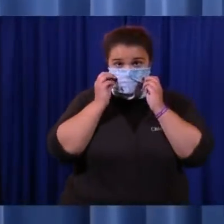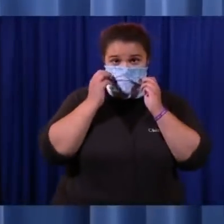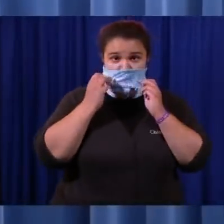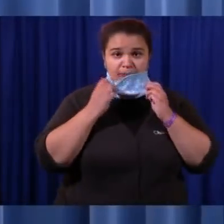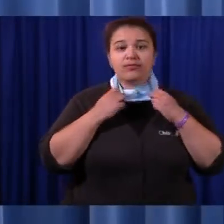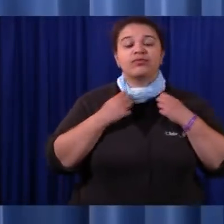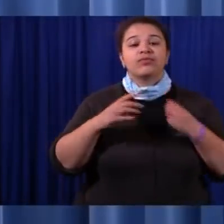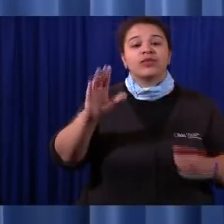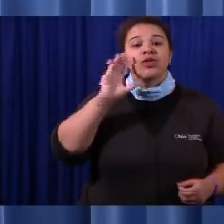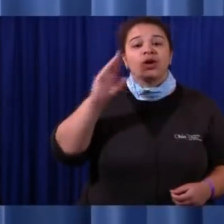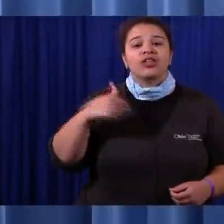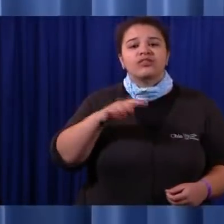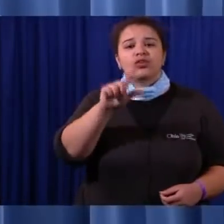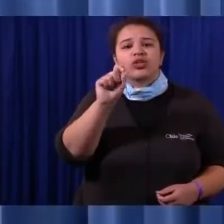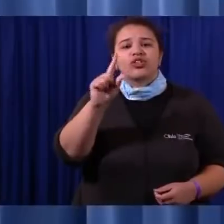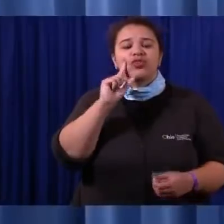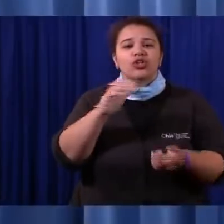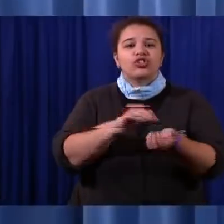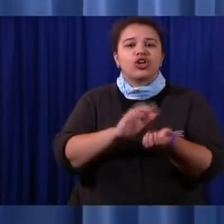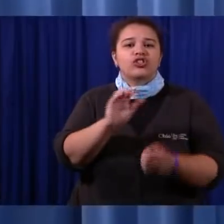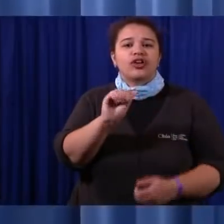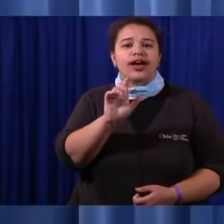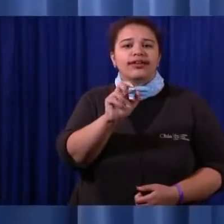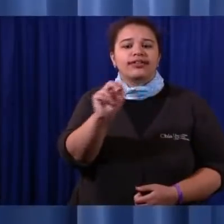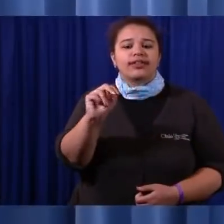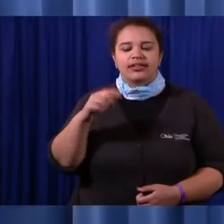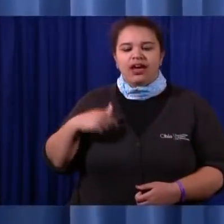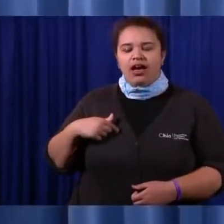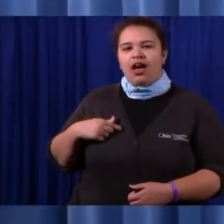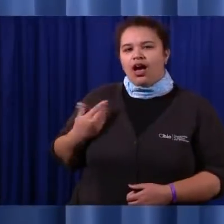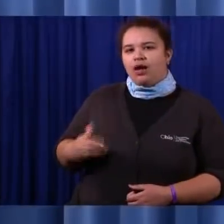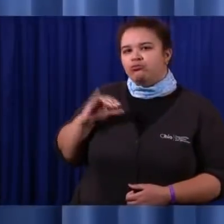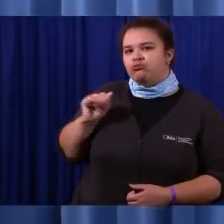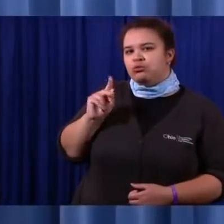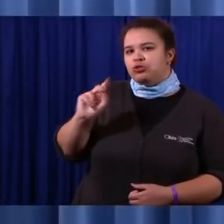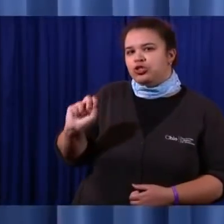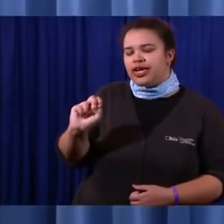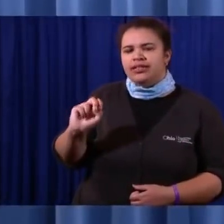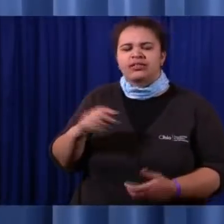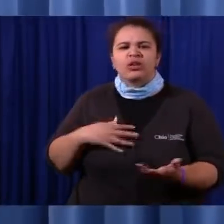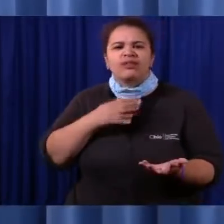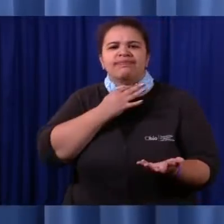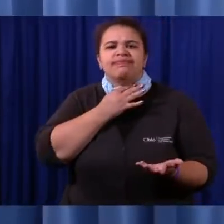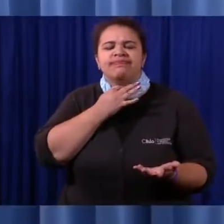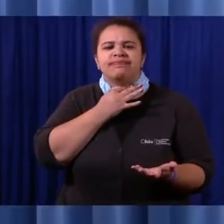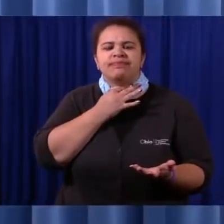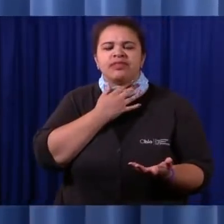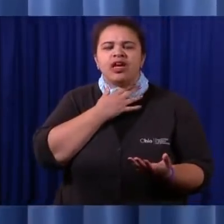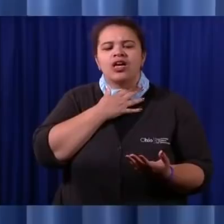This is a question for Dr. Acton. This is Jake Zuckerman from the Ohio Capital Journal. I wanted to ask,